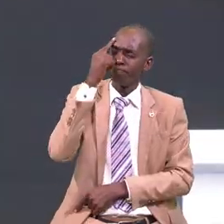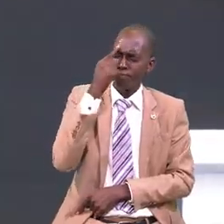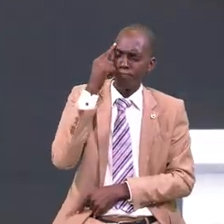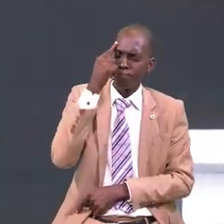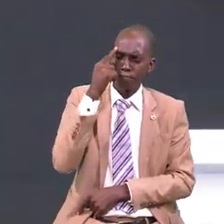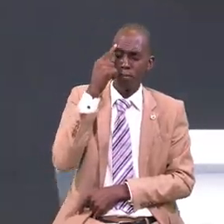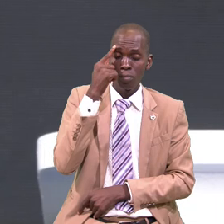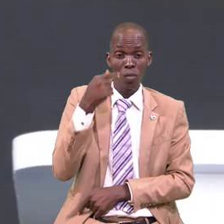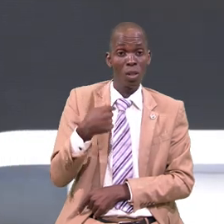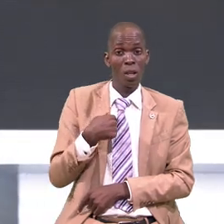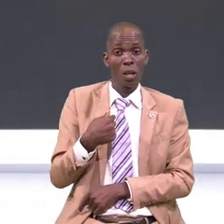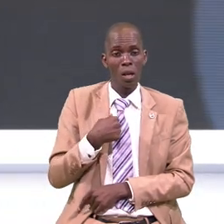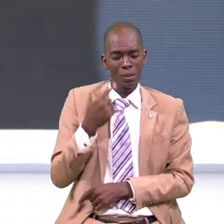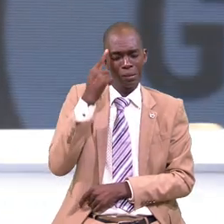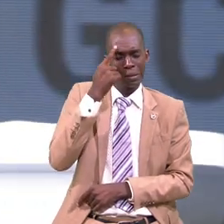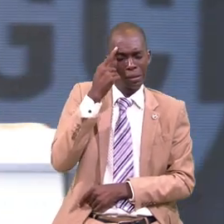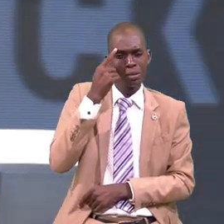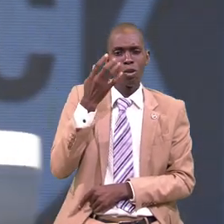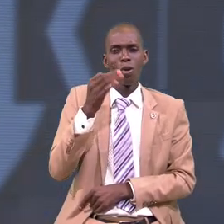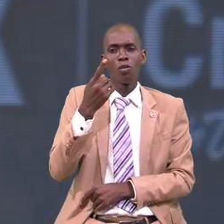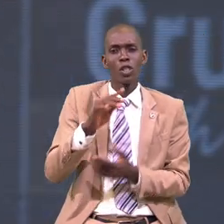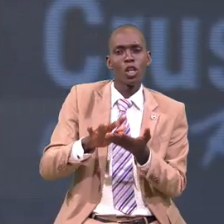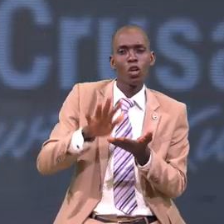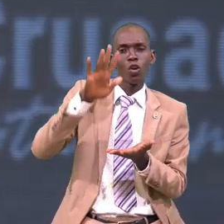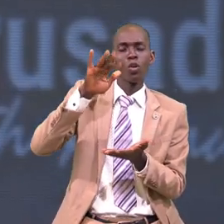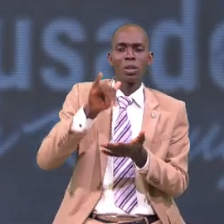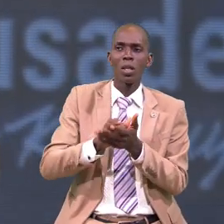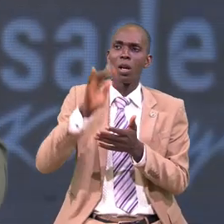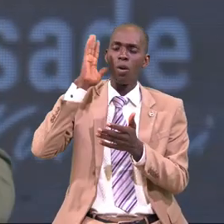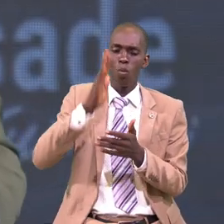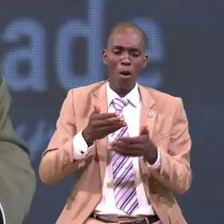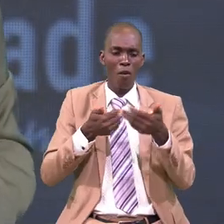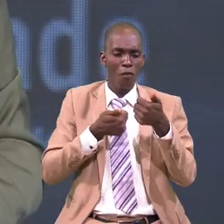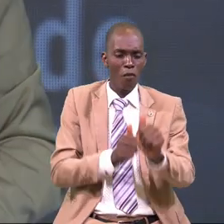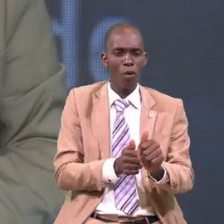I'm thinking today of the glory that shall follow at the rapture.